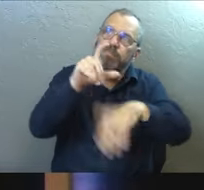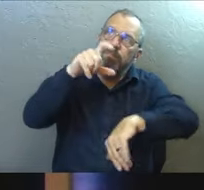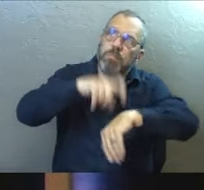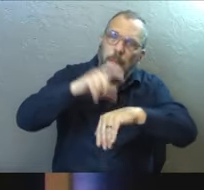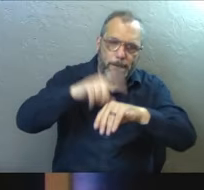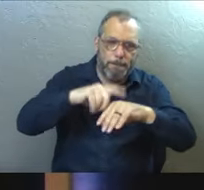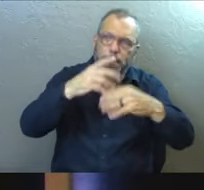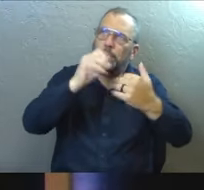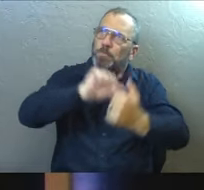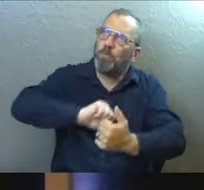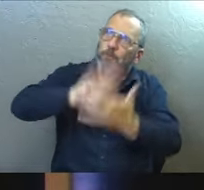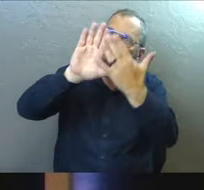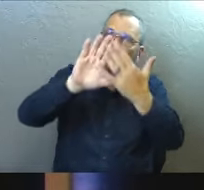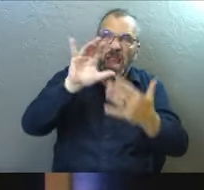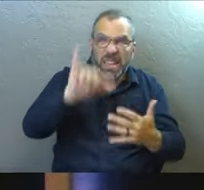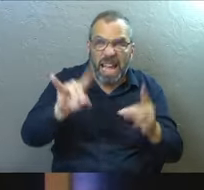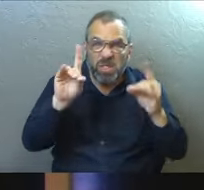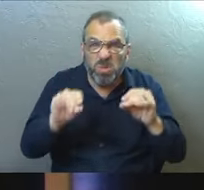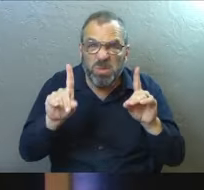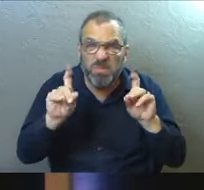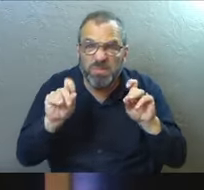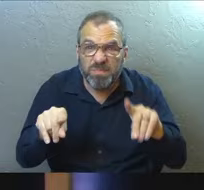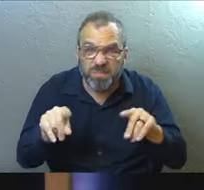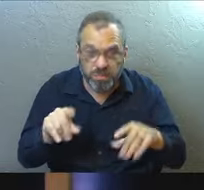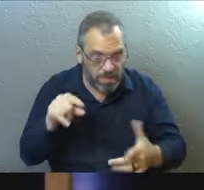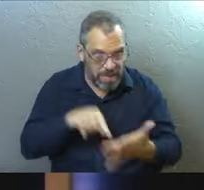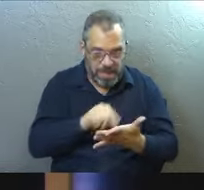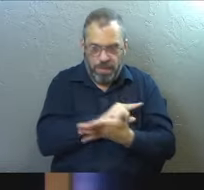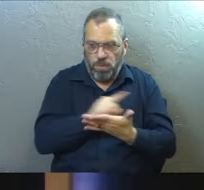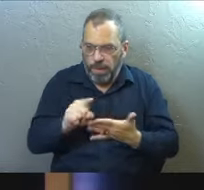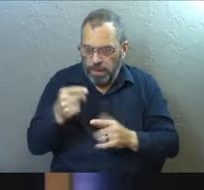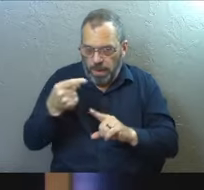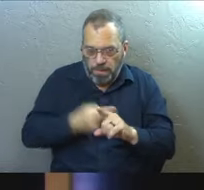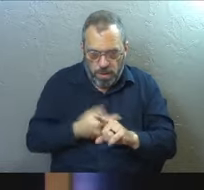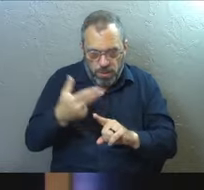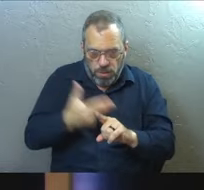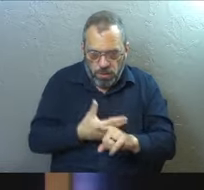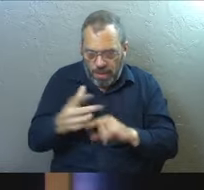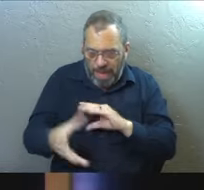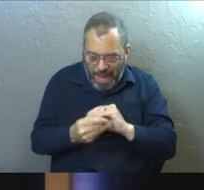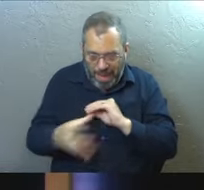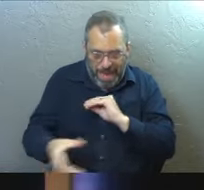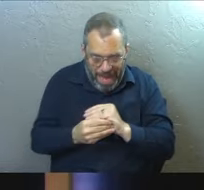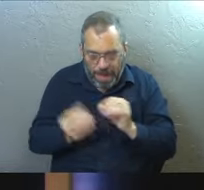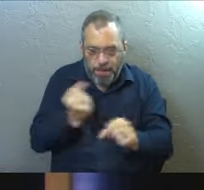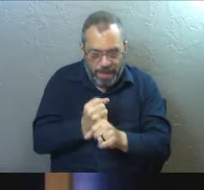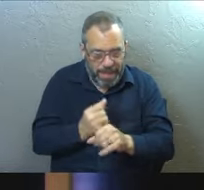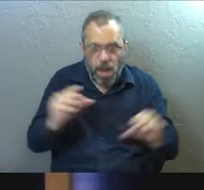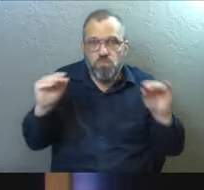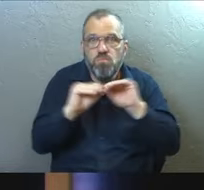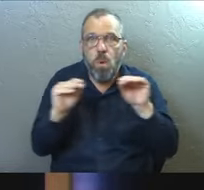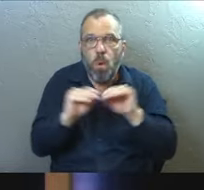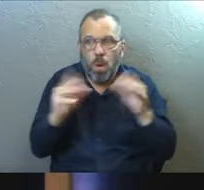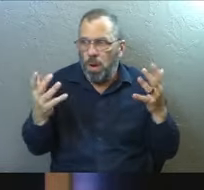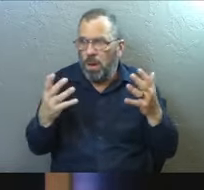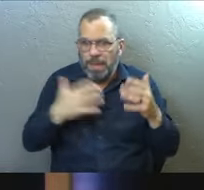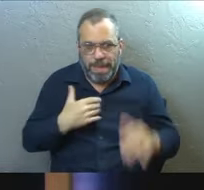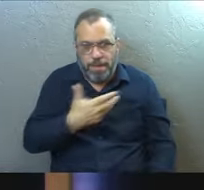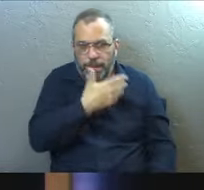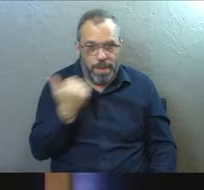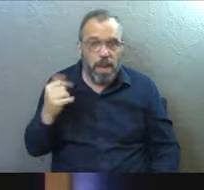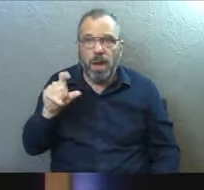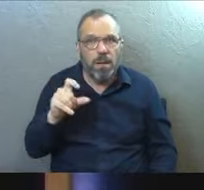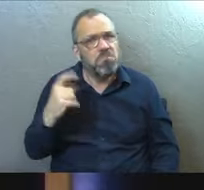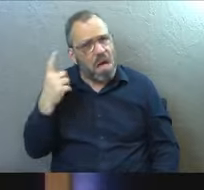gonna just be in his presence. Can we do that? And then over the next weeks and months, can we build on to that? Can we figure out how to make that more? Can we figure out how to get better at